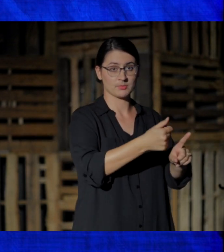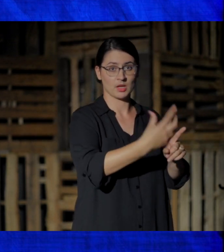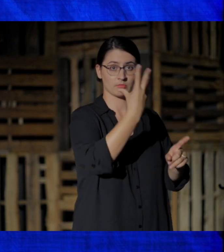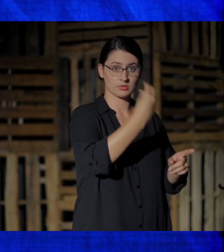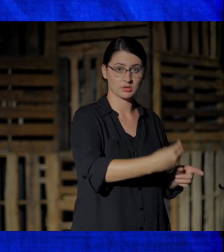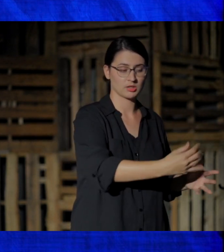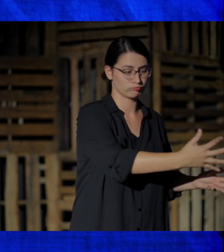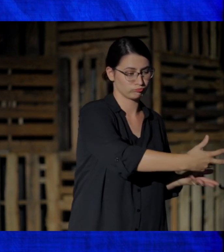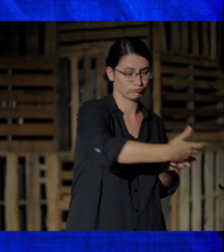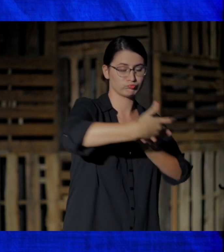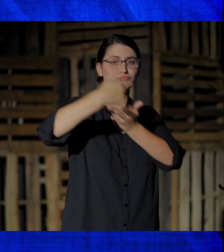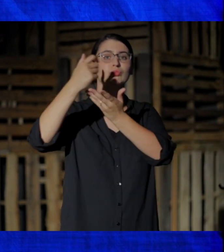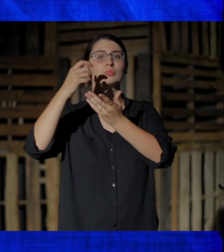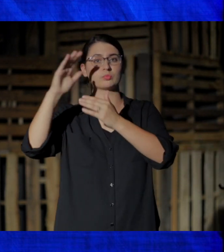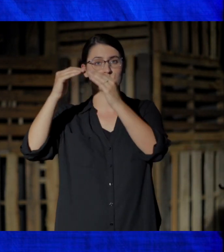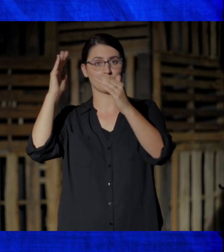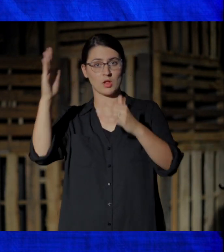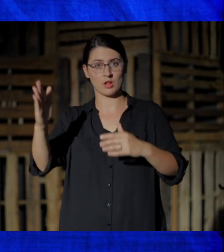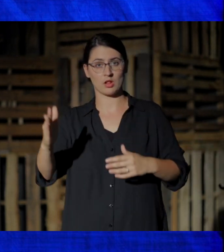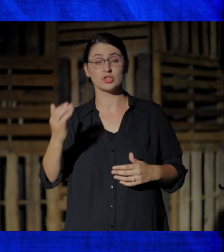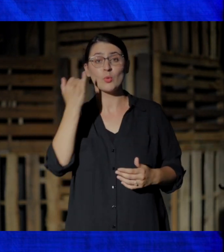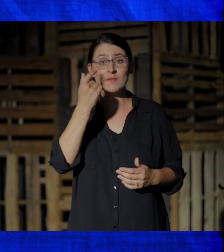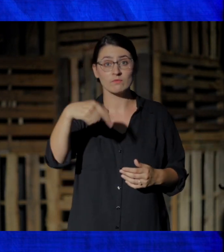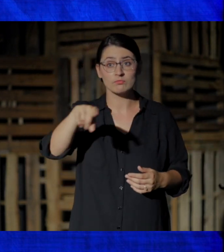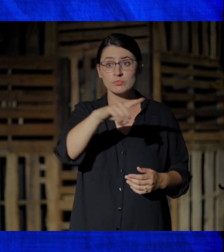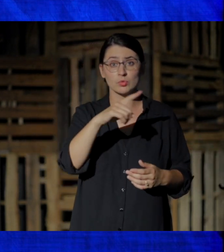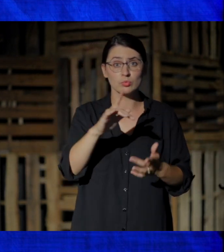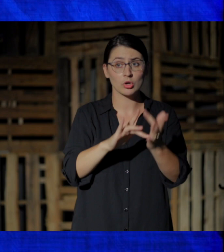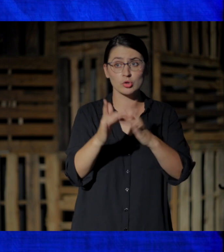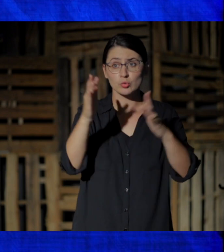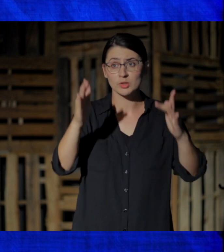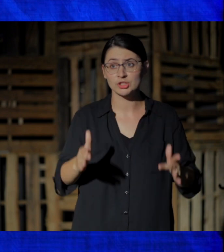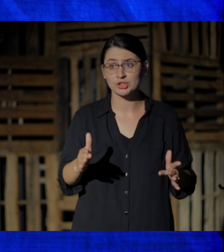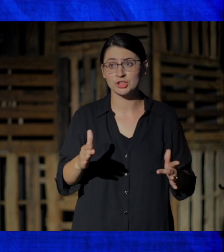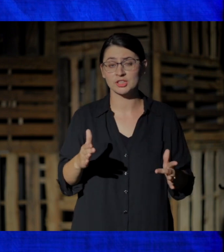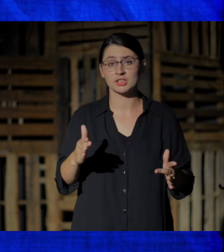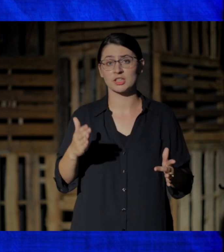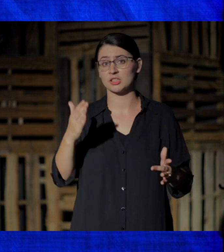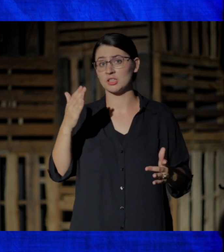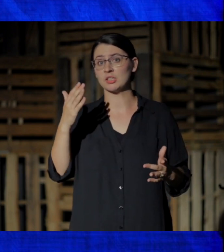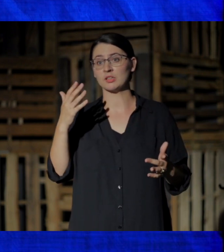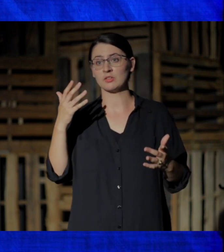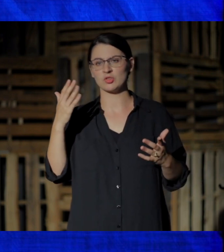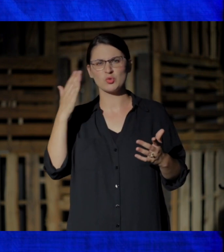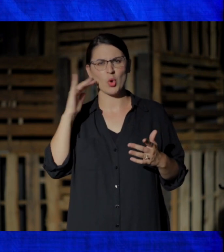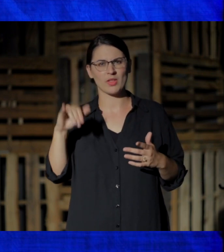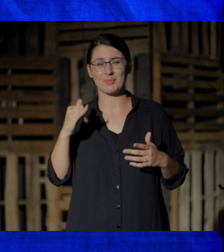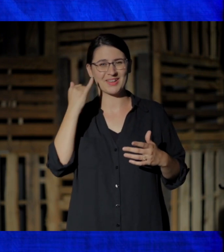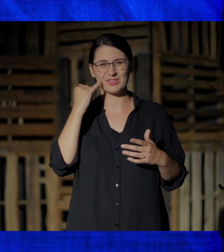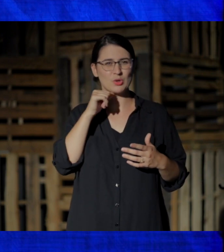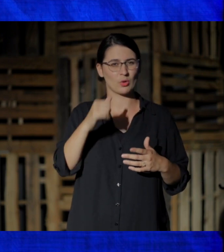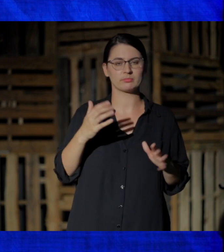you're a Christian, you know that. All right? If you're a Christian and you don't know that, then let me let you know something else. You're actually not a Christian. All right?